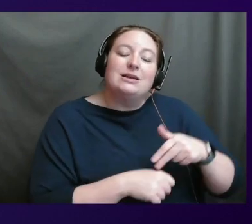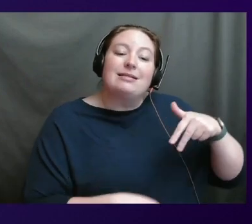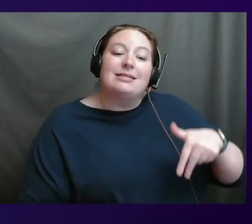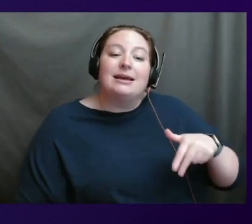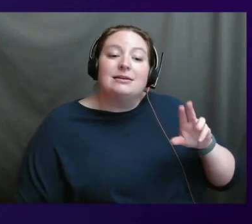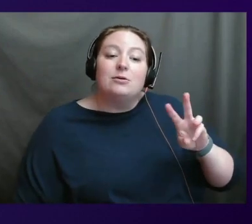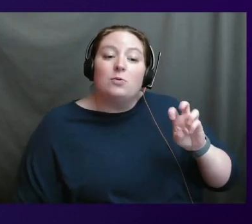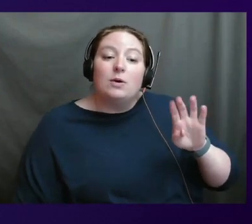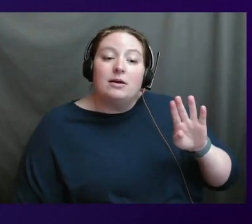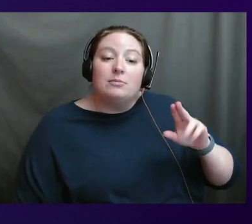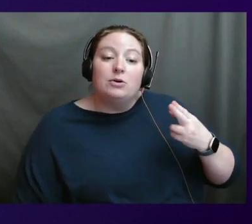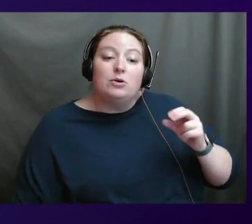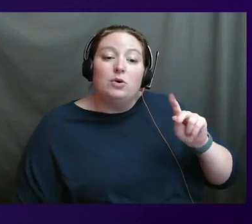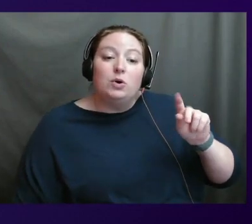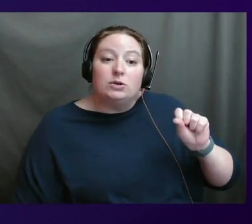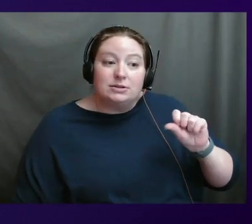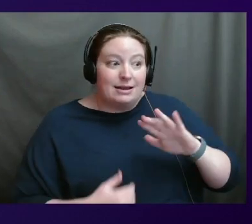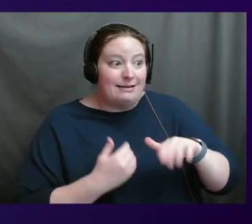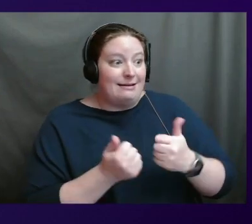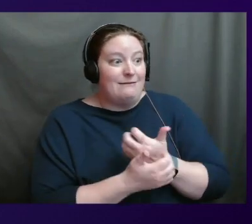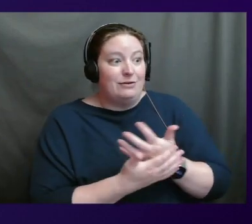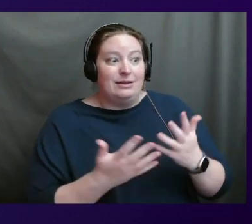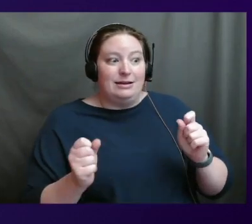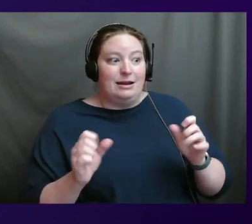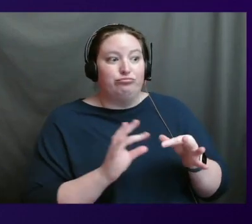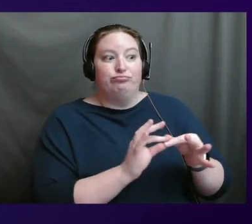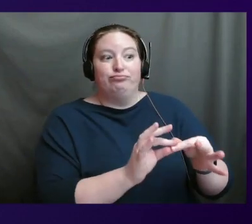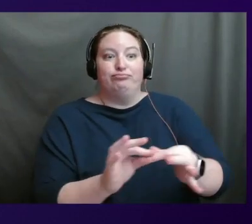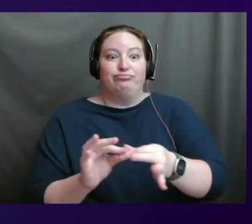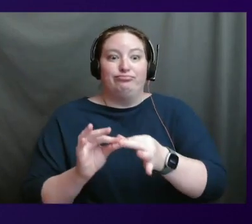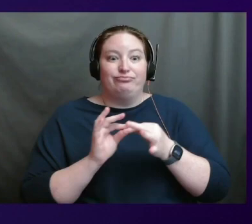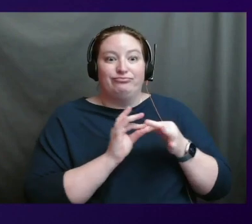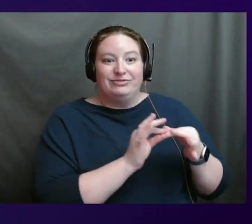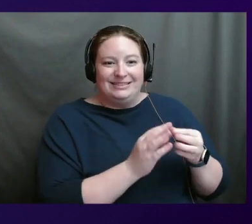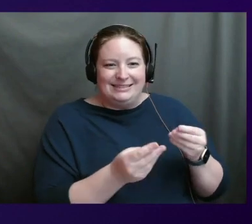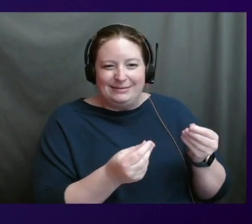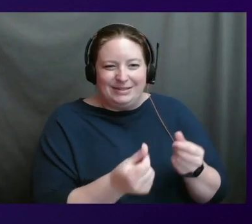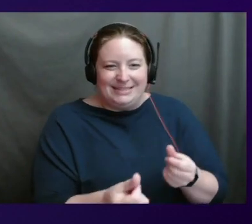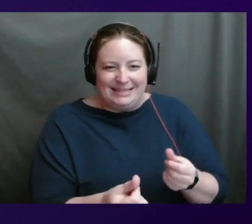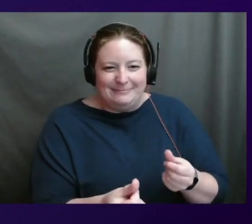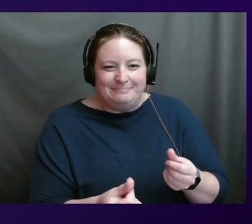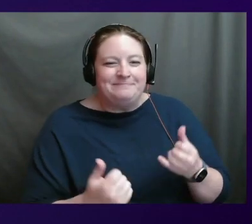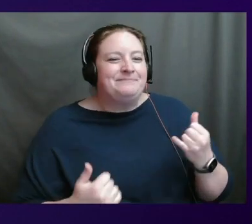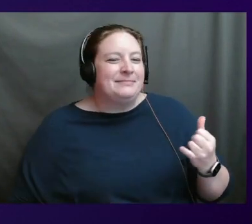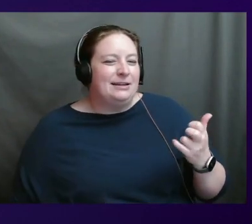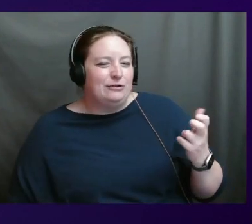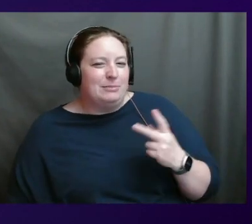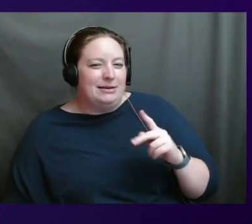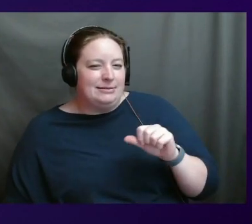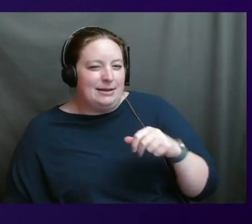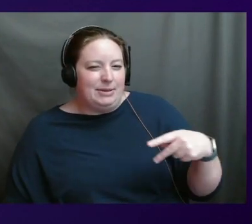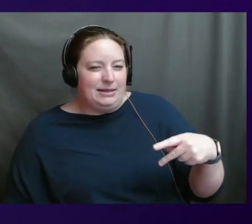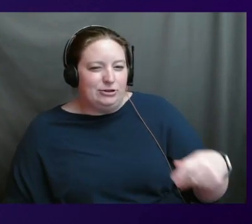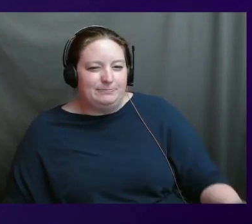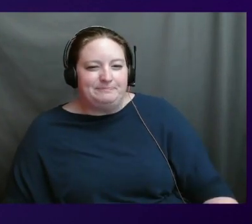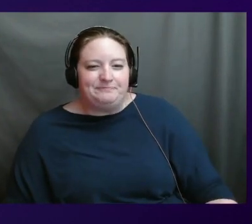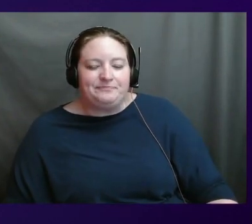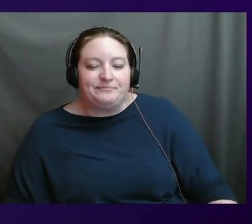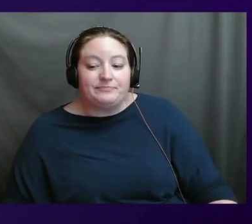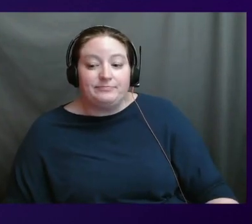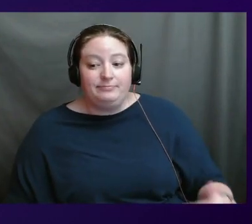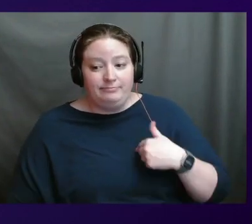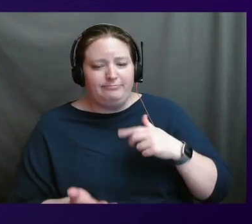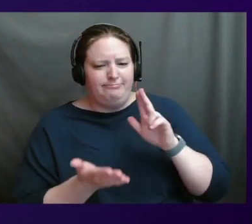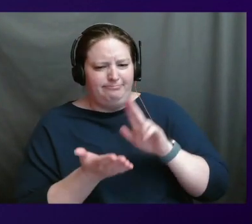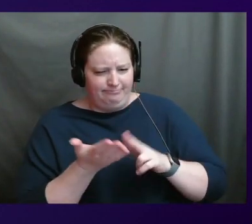URLs that we can tie all of this together seamlessly for us. Let's head back to the application though. I'm signed in, so let me just give this a